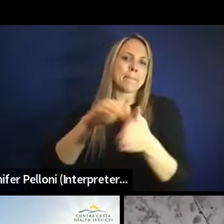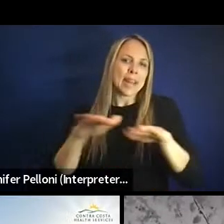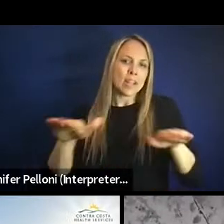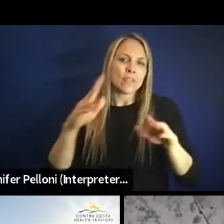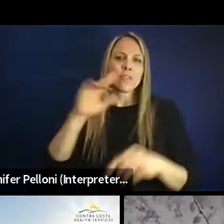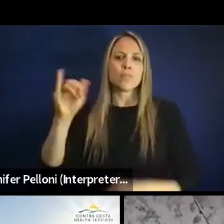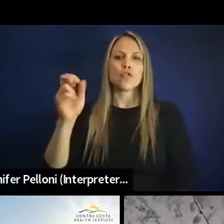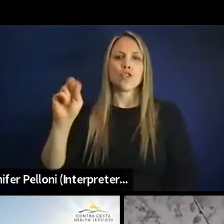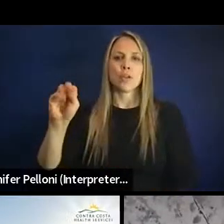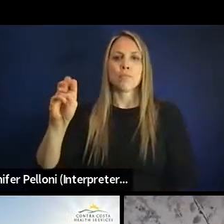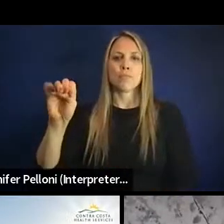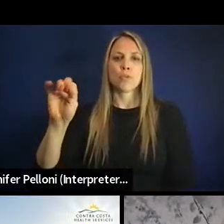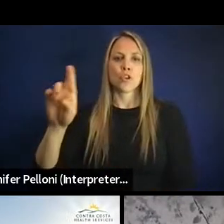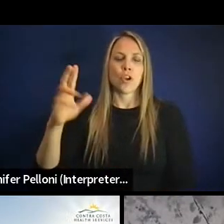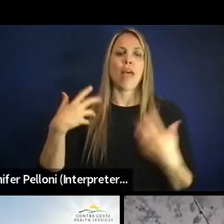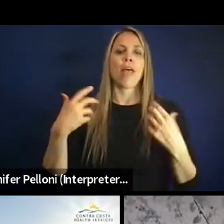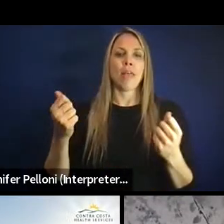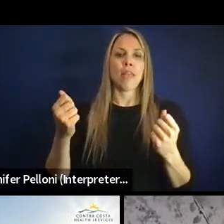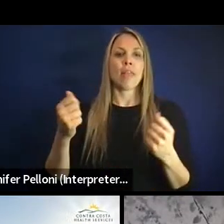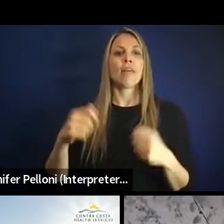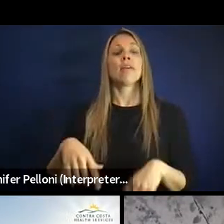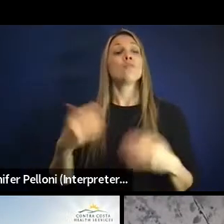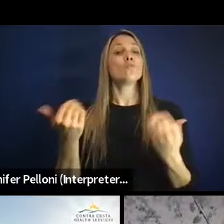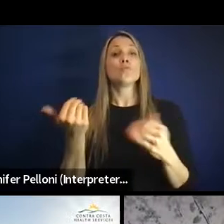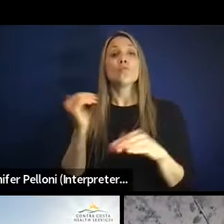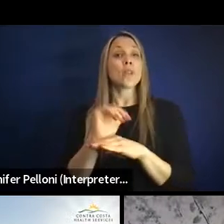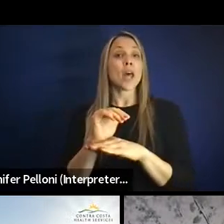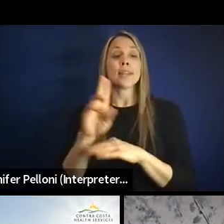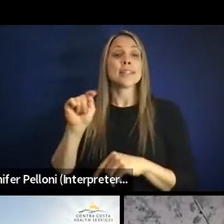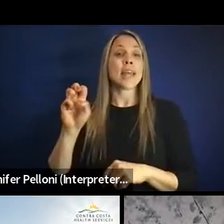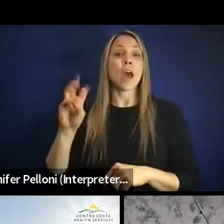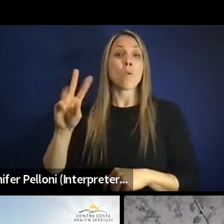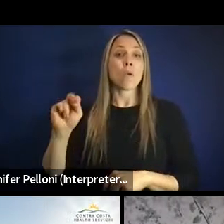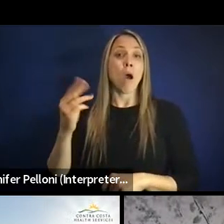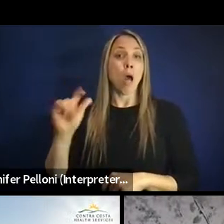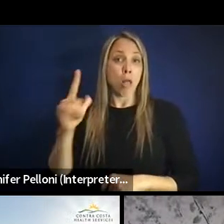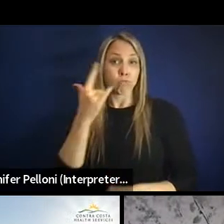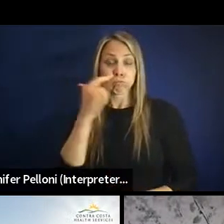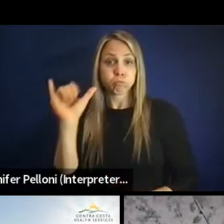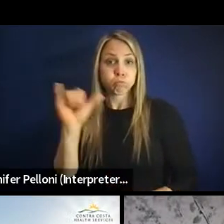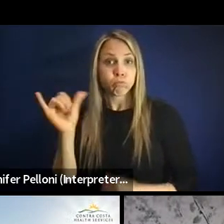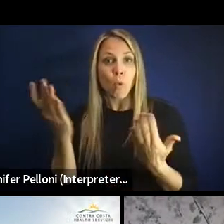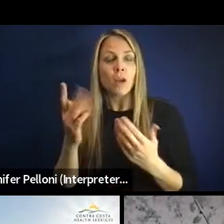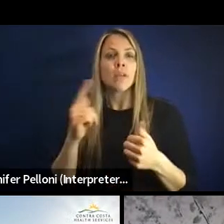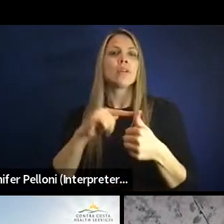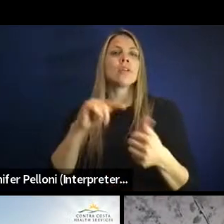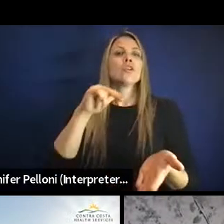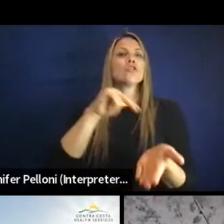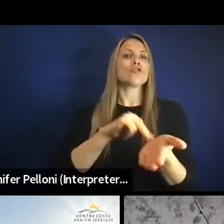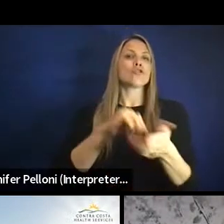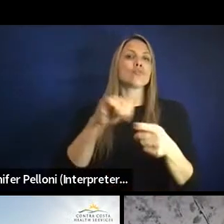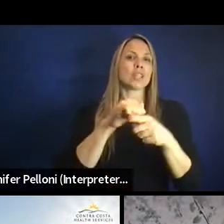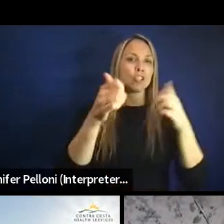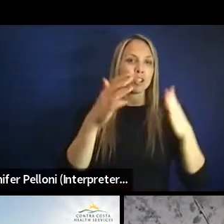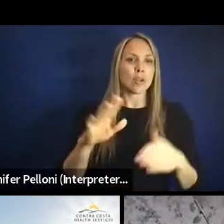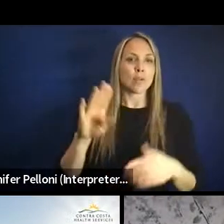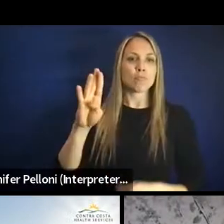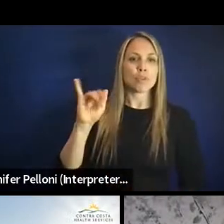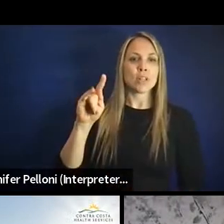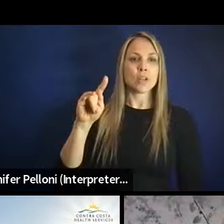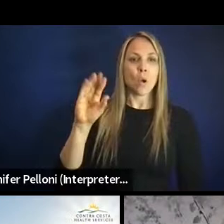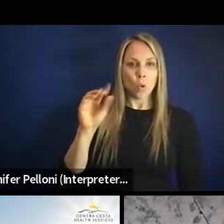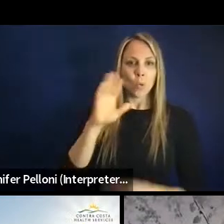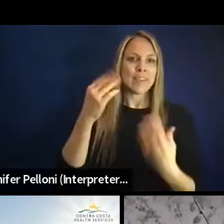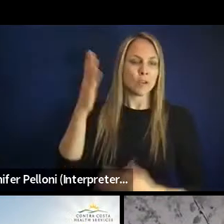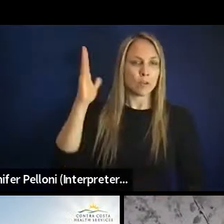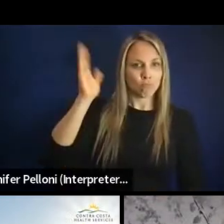Health. The flow of tonight's town hall will go, nurse practitioner Brito will do a